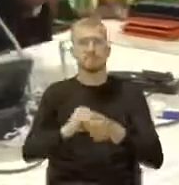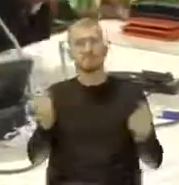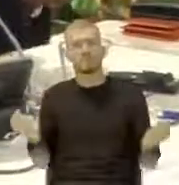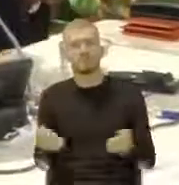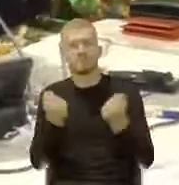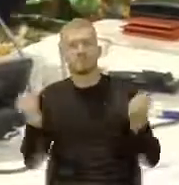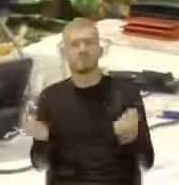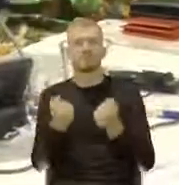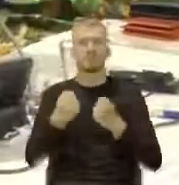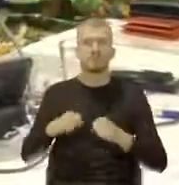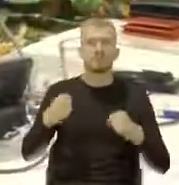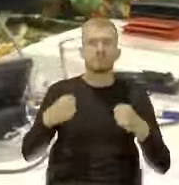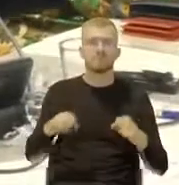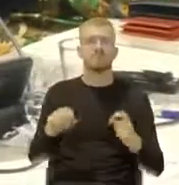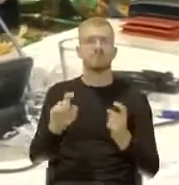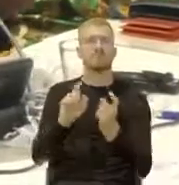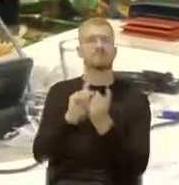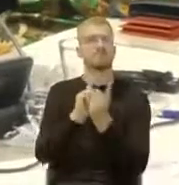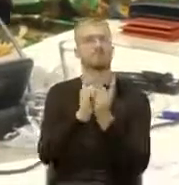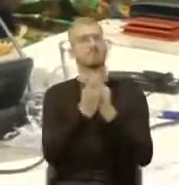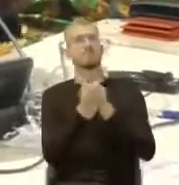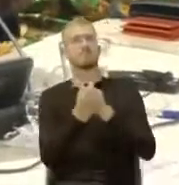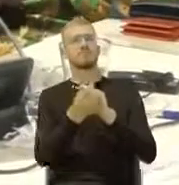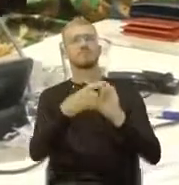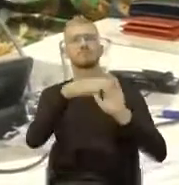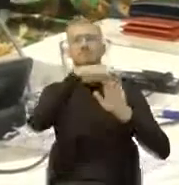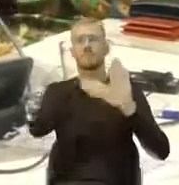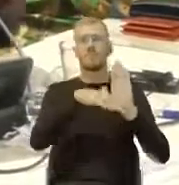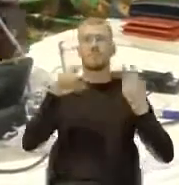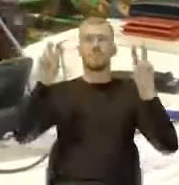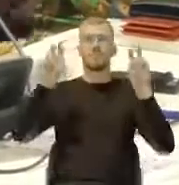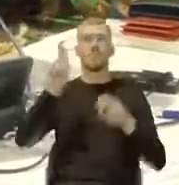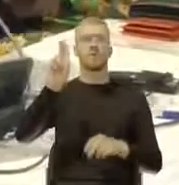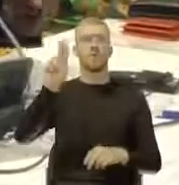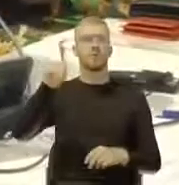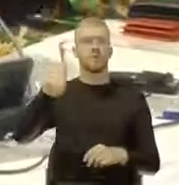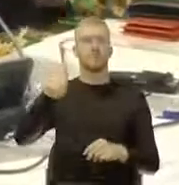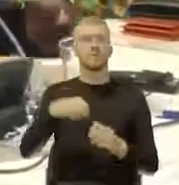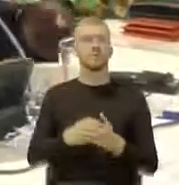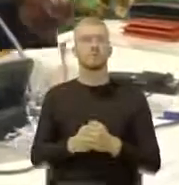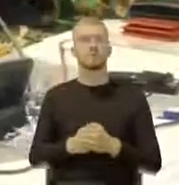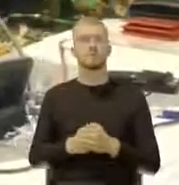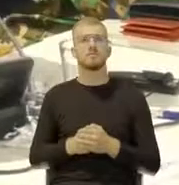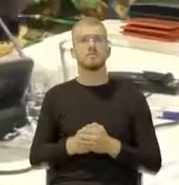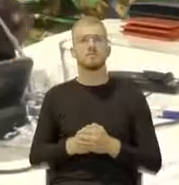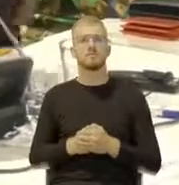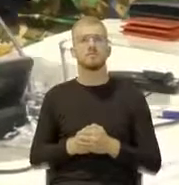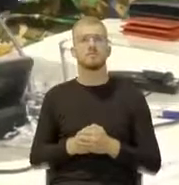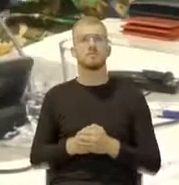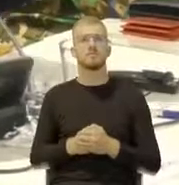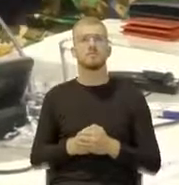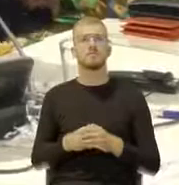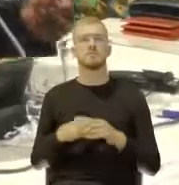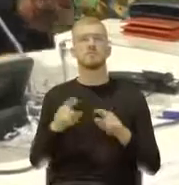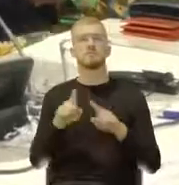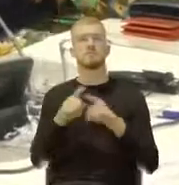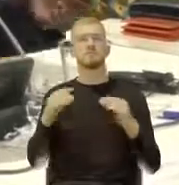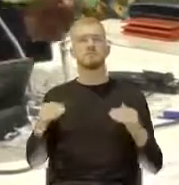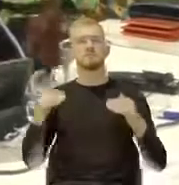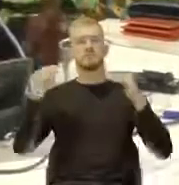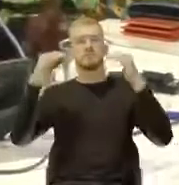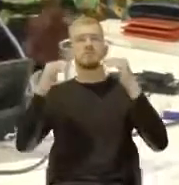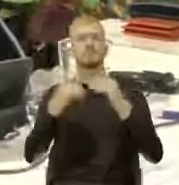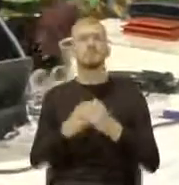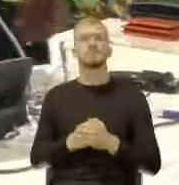at a higher level in the UN so that the voice of mayors and the voice of normal